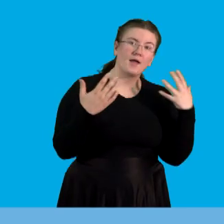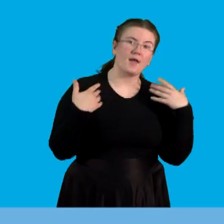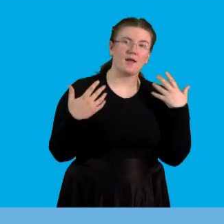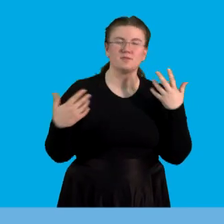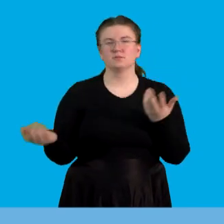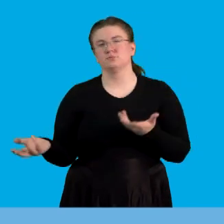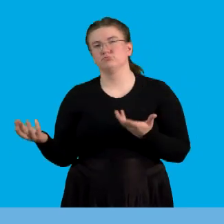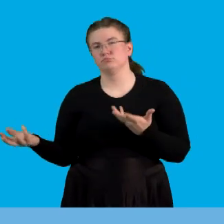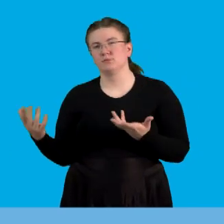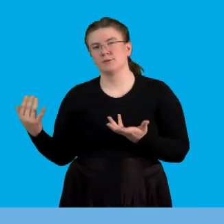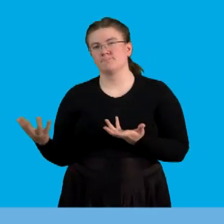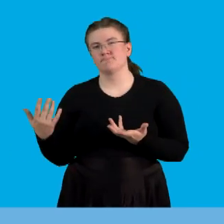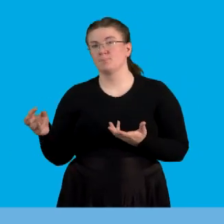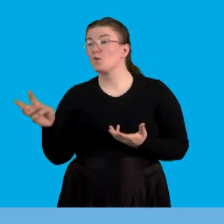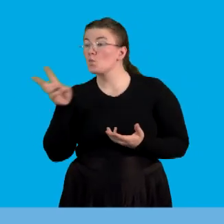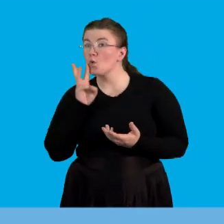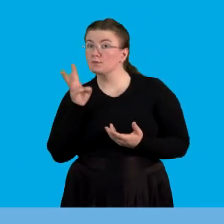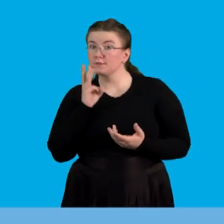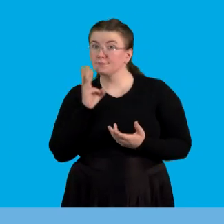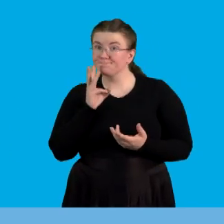maybe water.